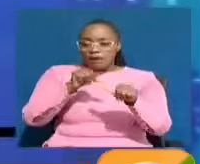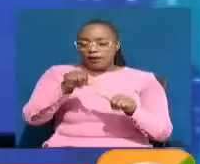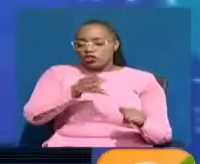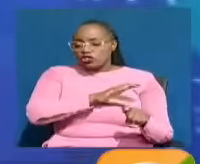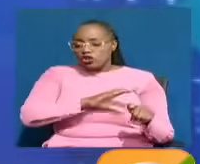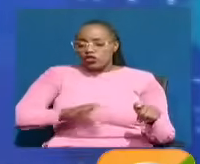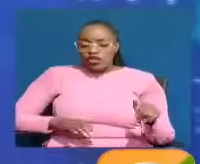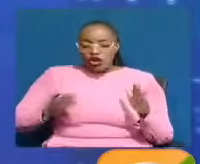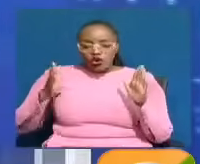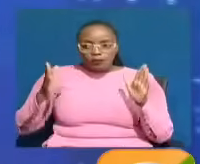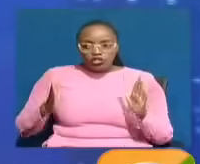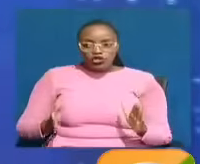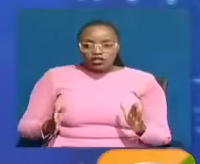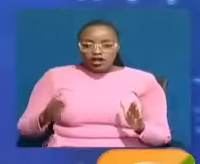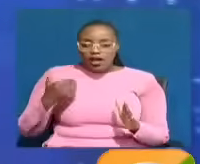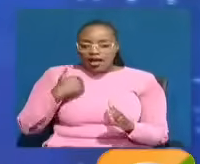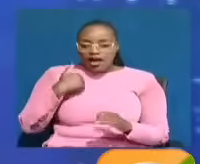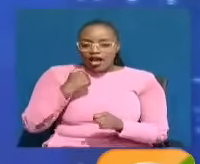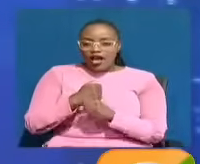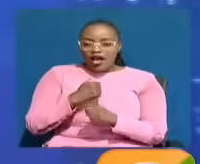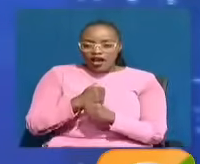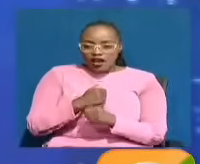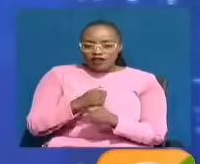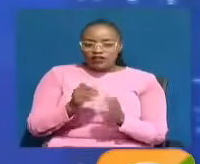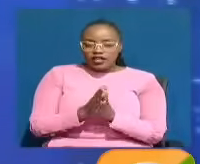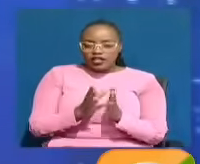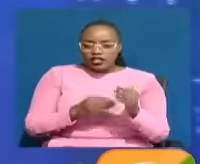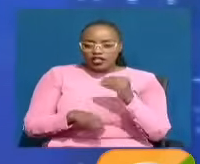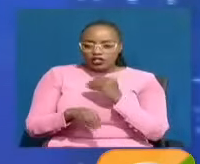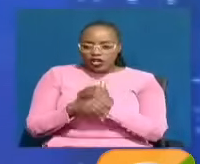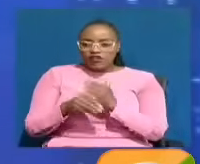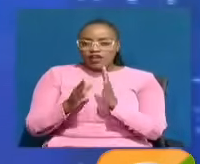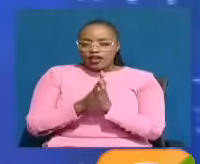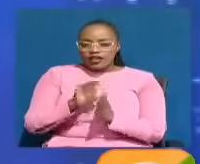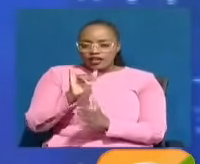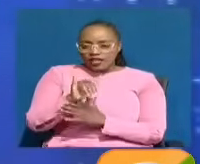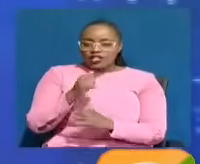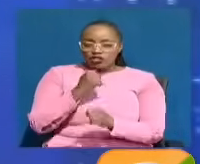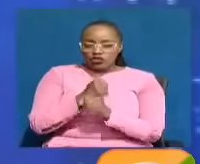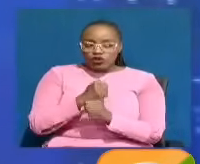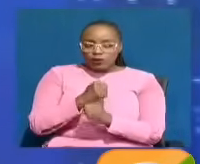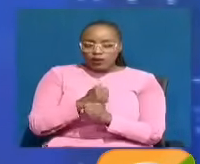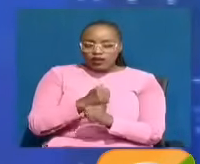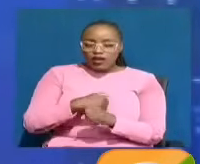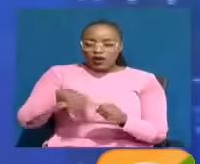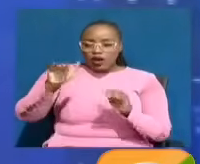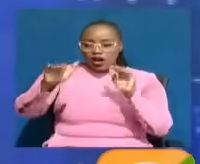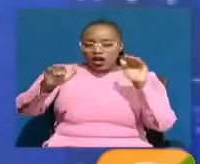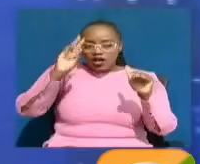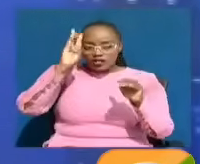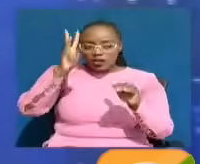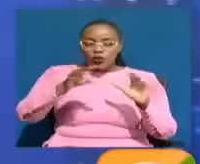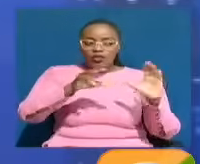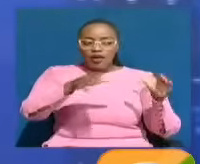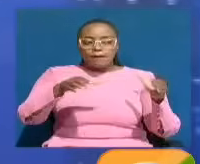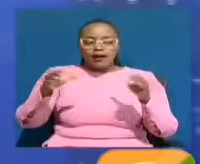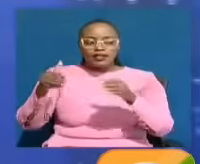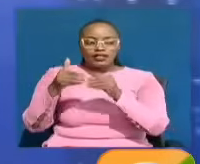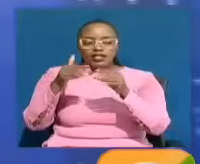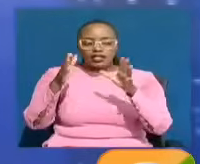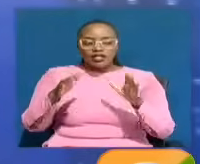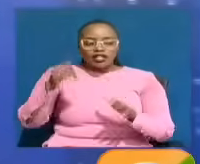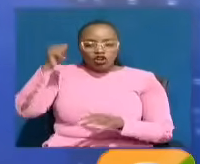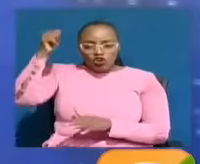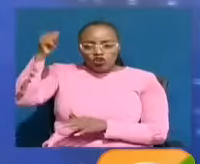4 commissioners, there was meant to be mercy and pardon and a provision for that as well. So we're going to ask, for example, the party leaders of the